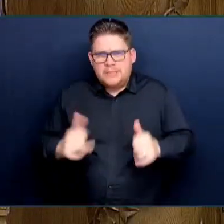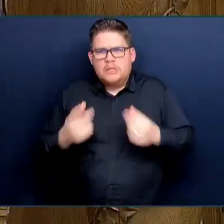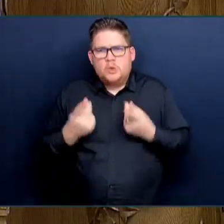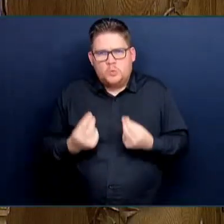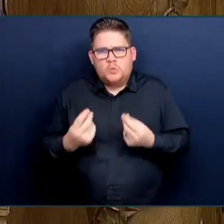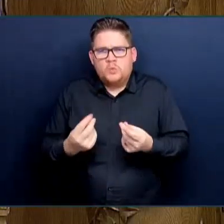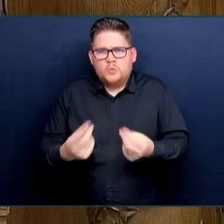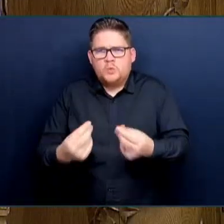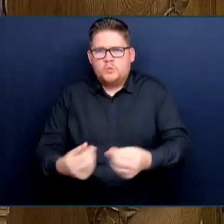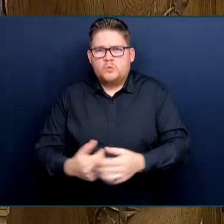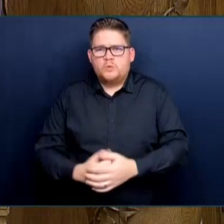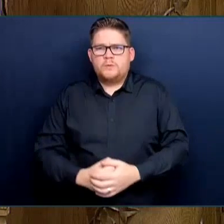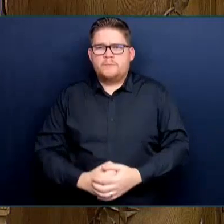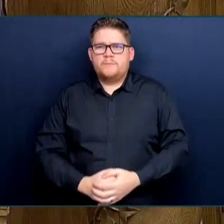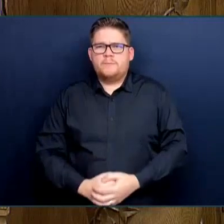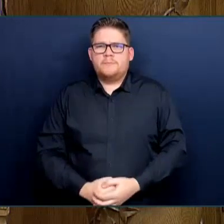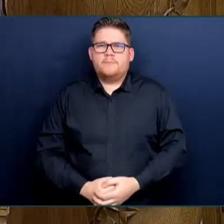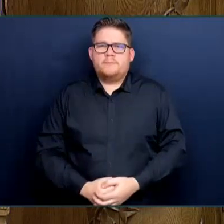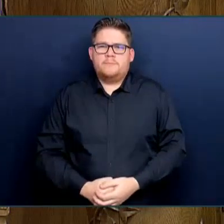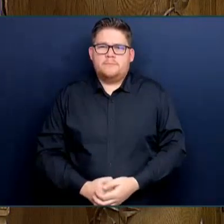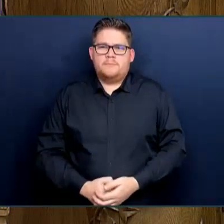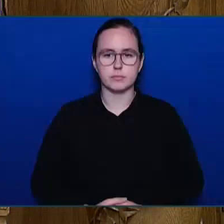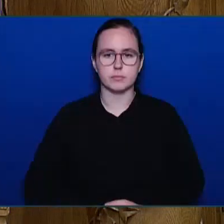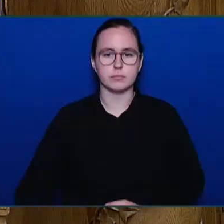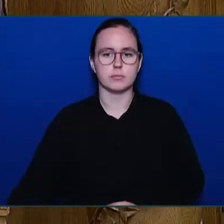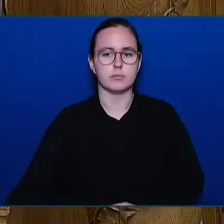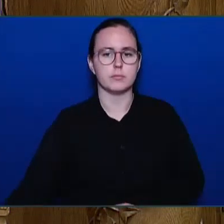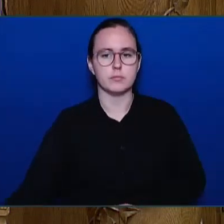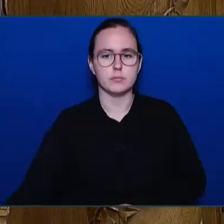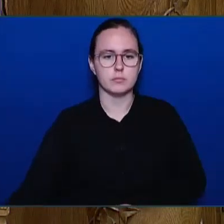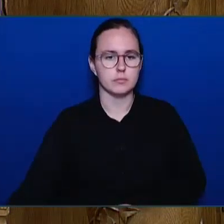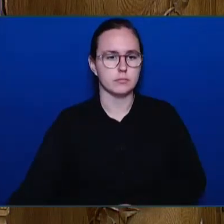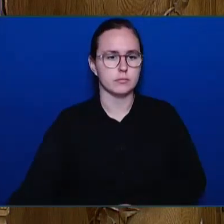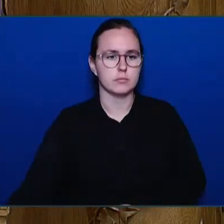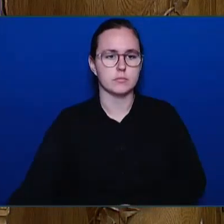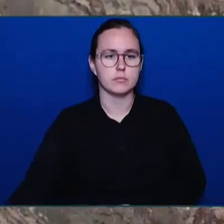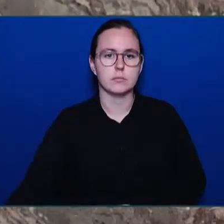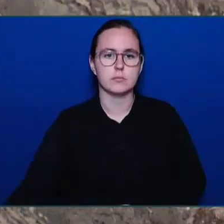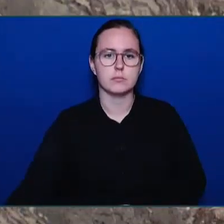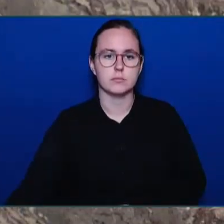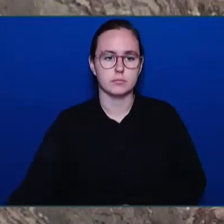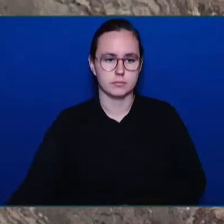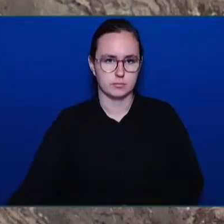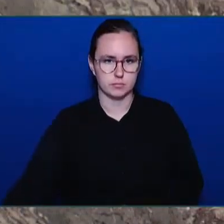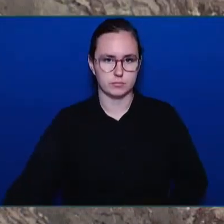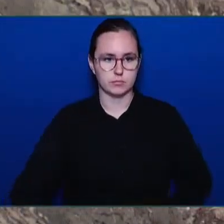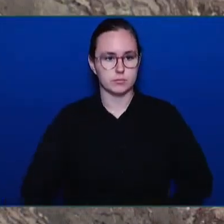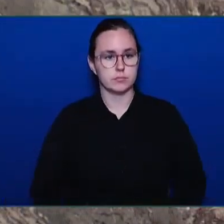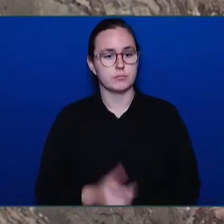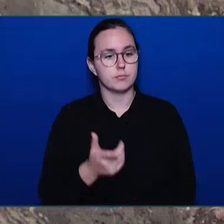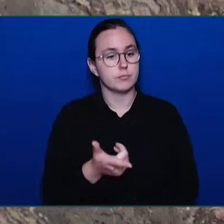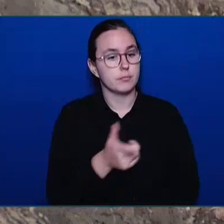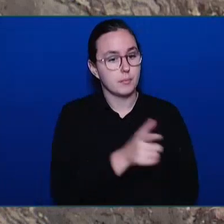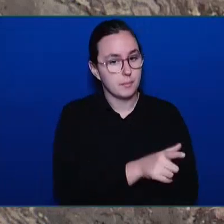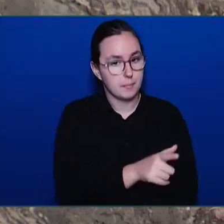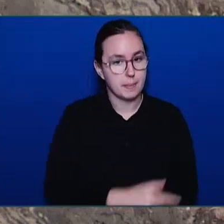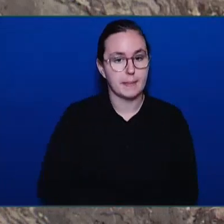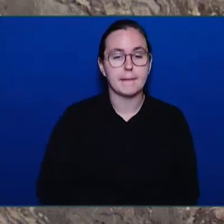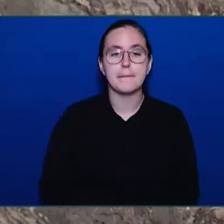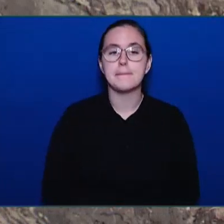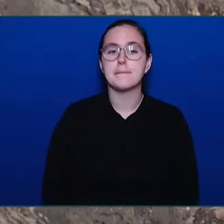House Leader of the Official Opposition. Mr. Speaker, healthcare in Kamloops has collapsed. 2 in 5